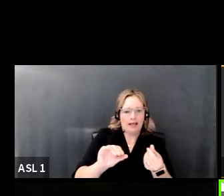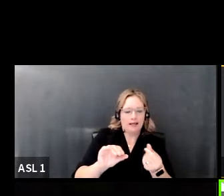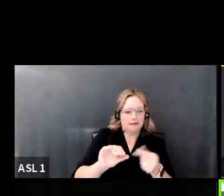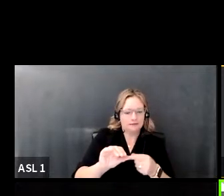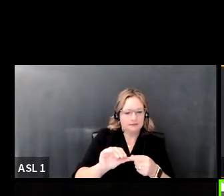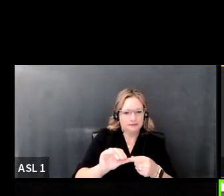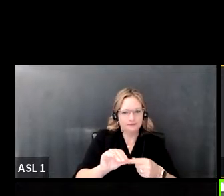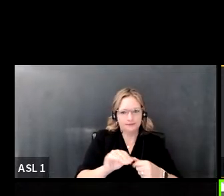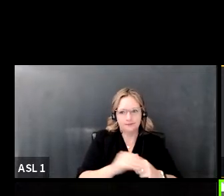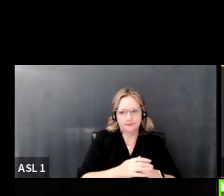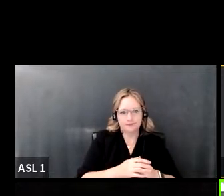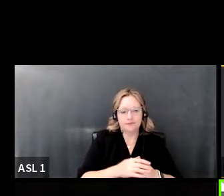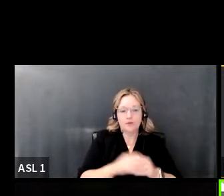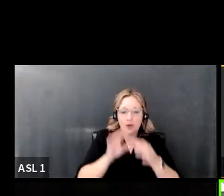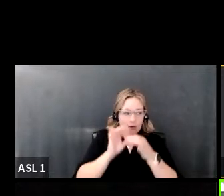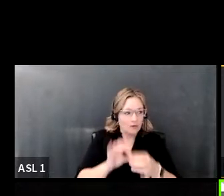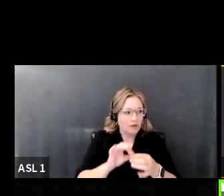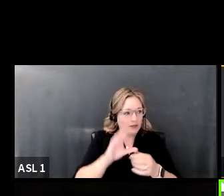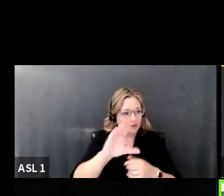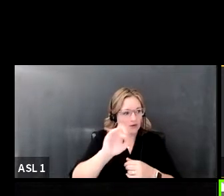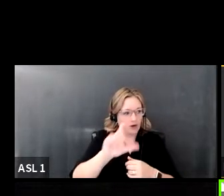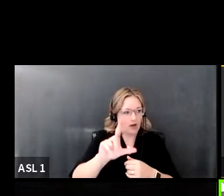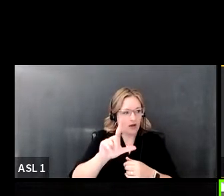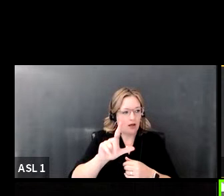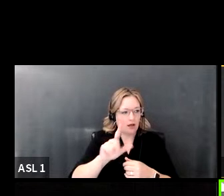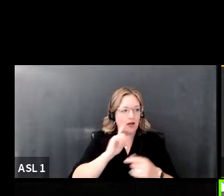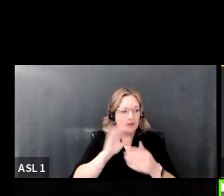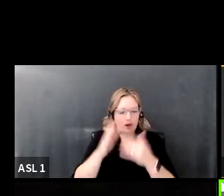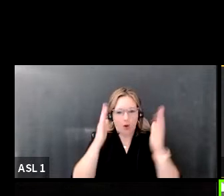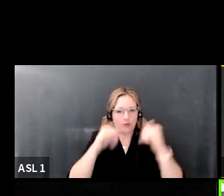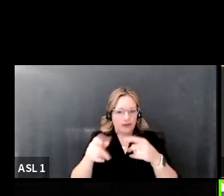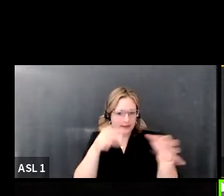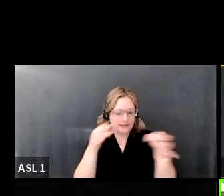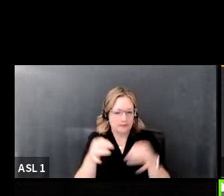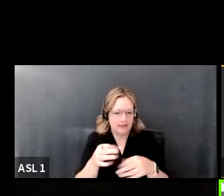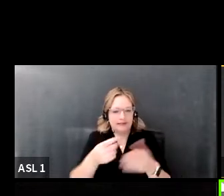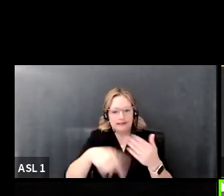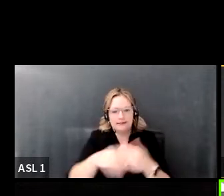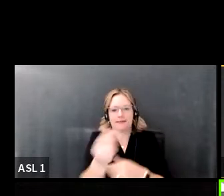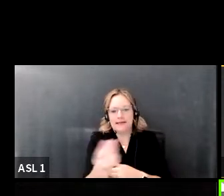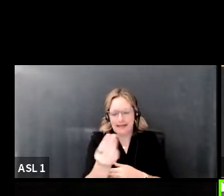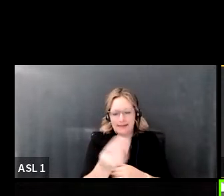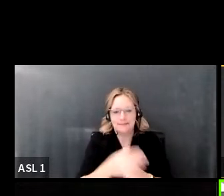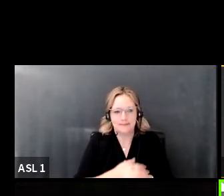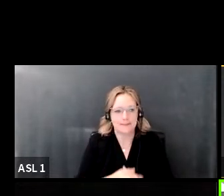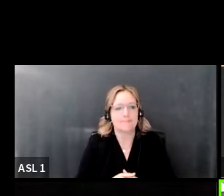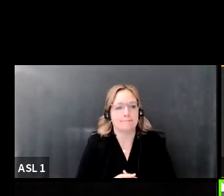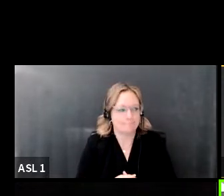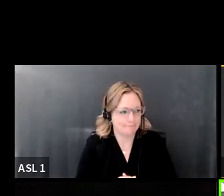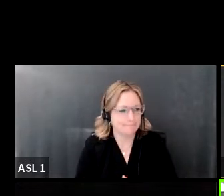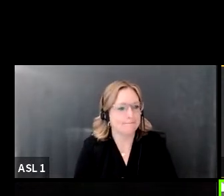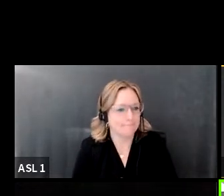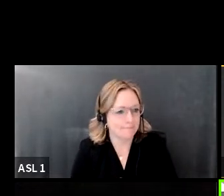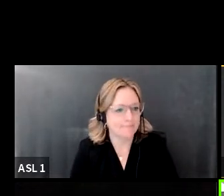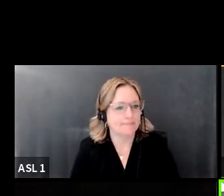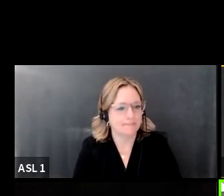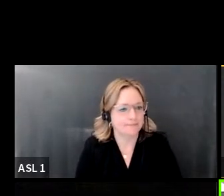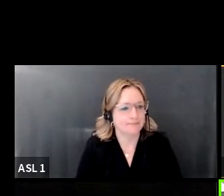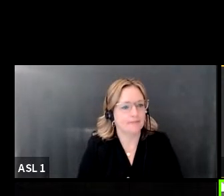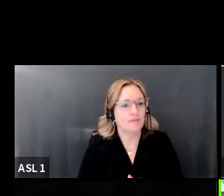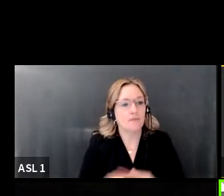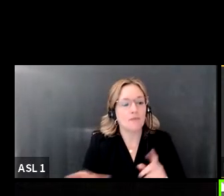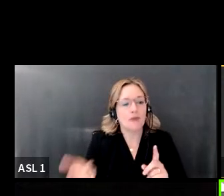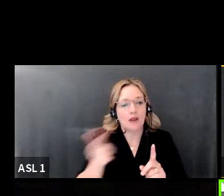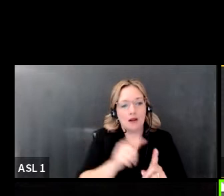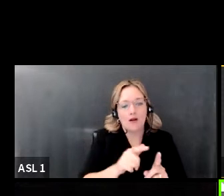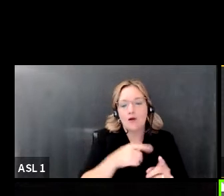it's all around the call reduction um i guess some of that will depend on the nature of the partnerships we form and